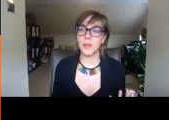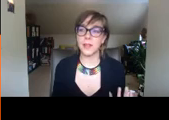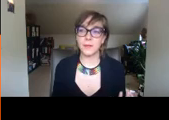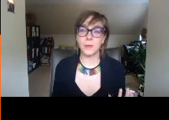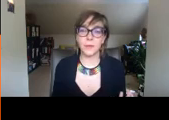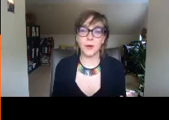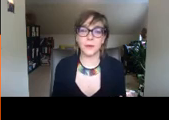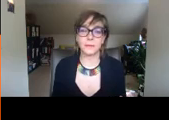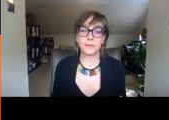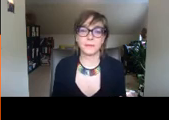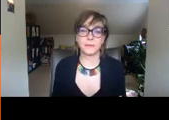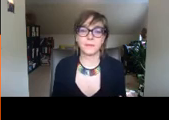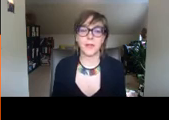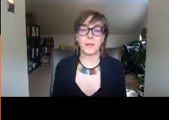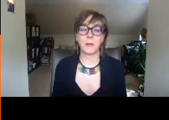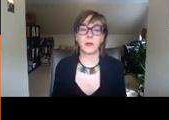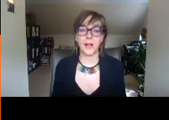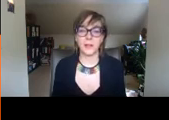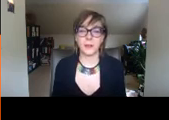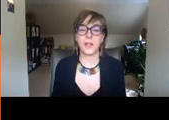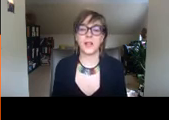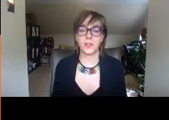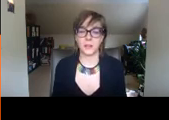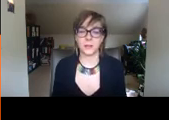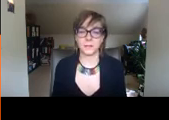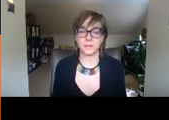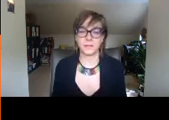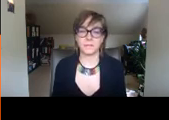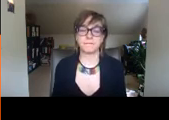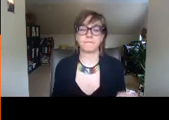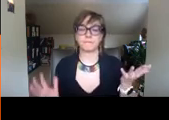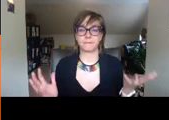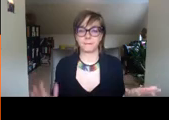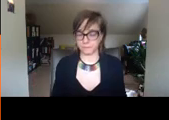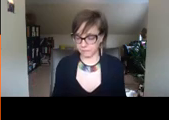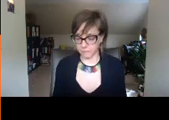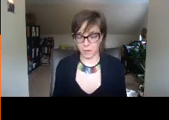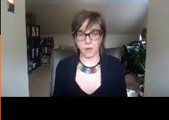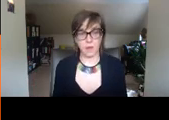together like never before. People are kinder and gentler.